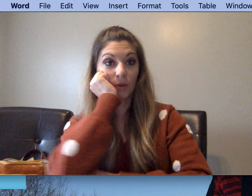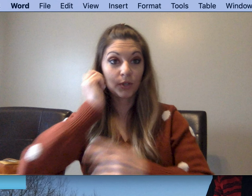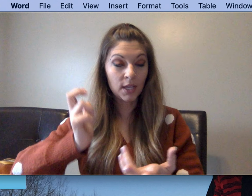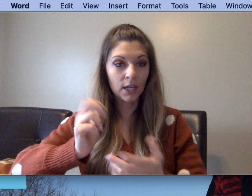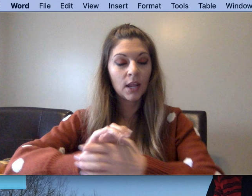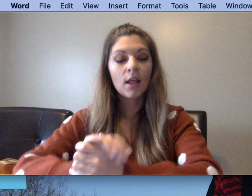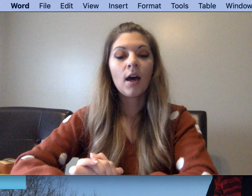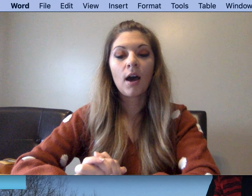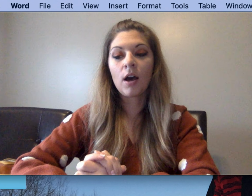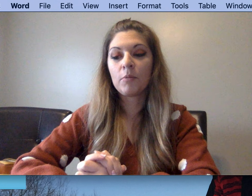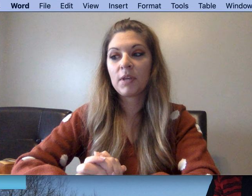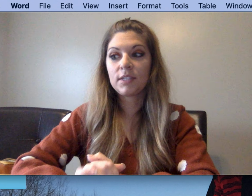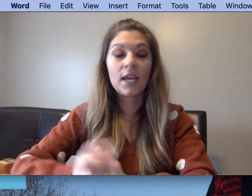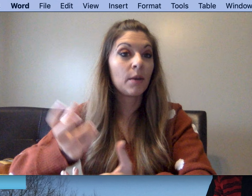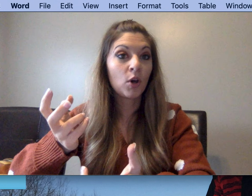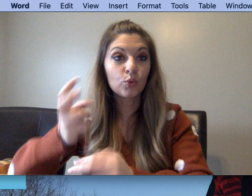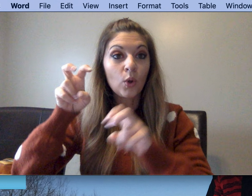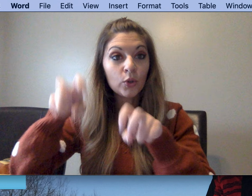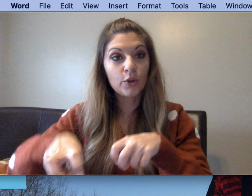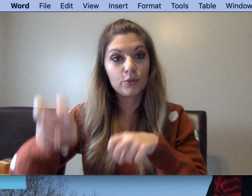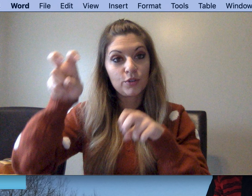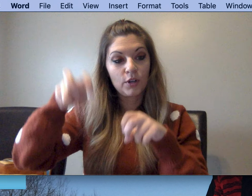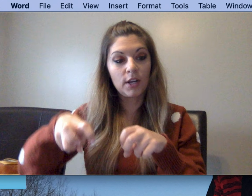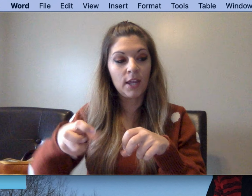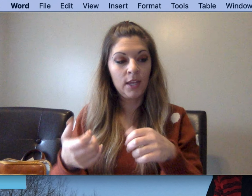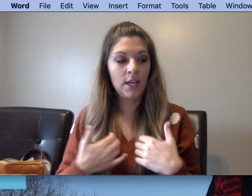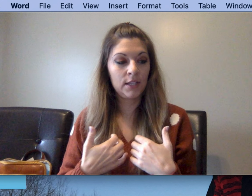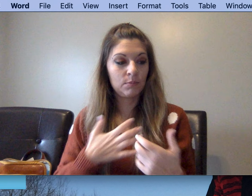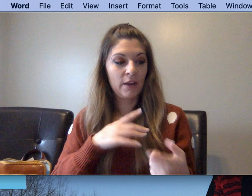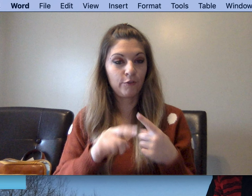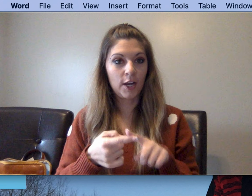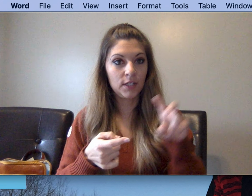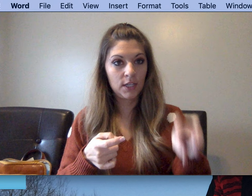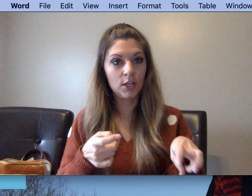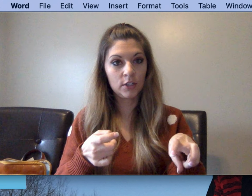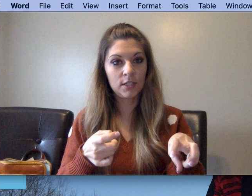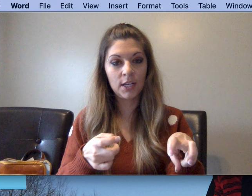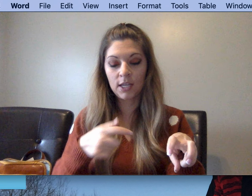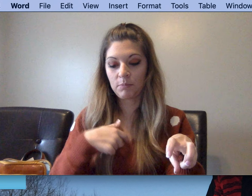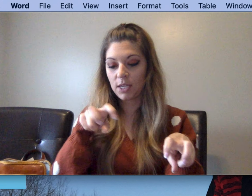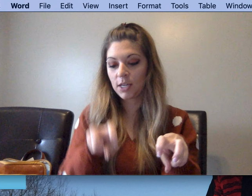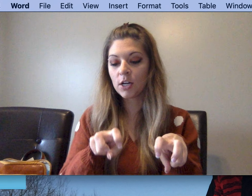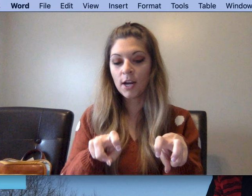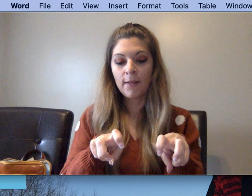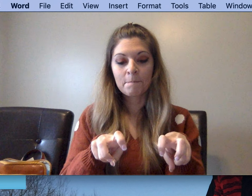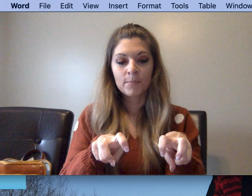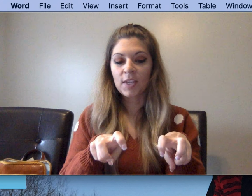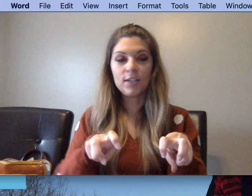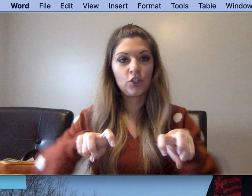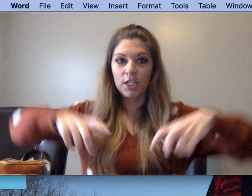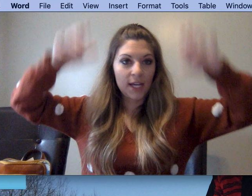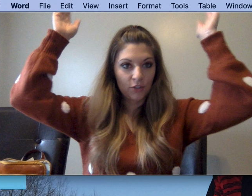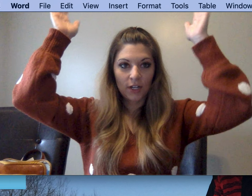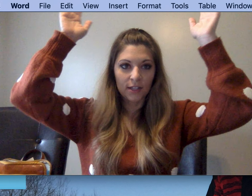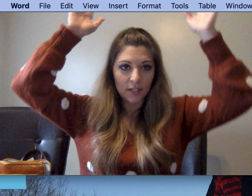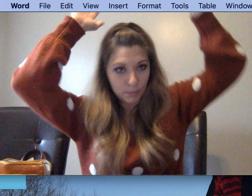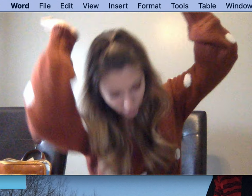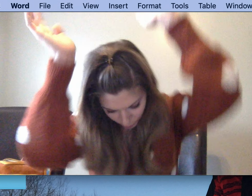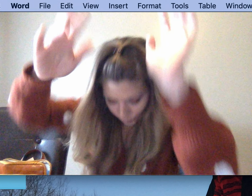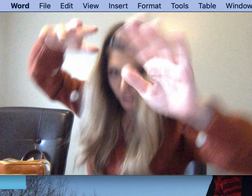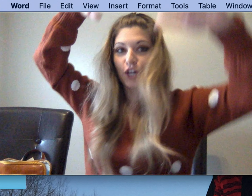just represent it. Say I'm on a roller coaster and it's my friend here sitting and me here, and she has her